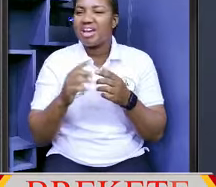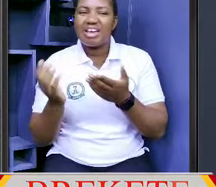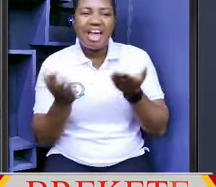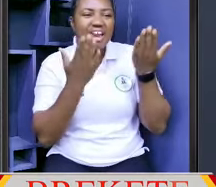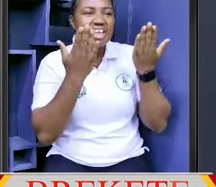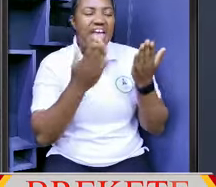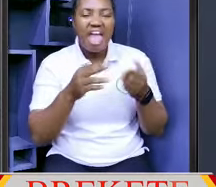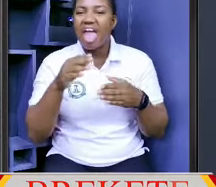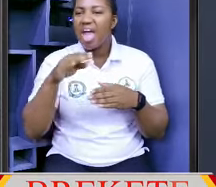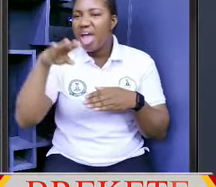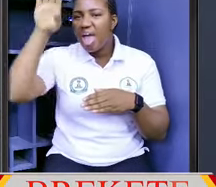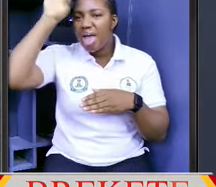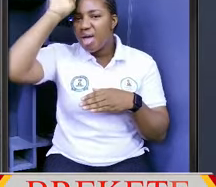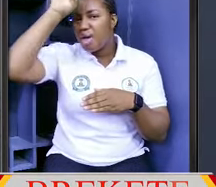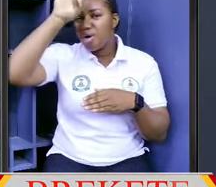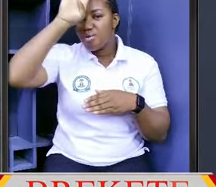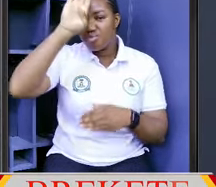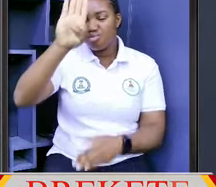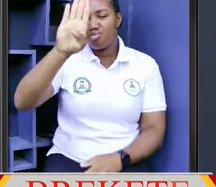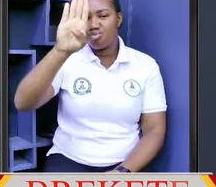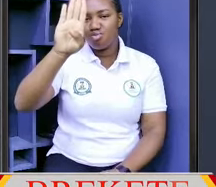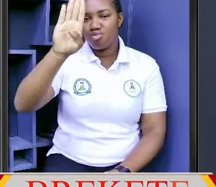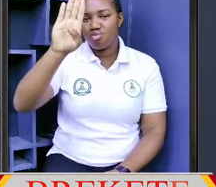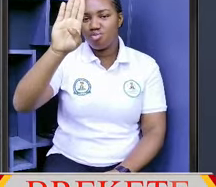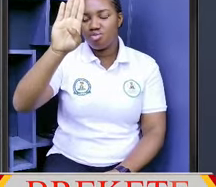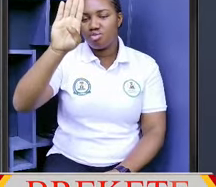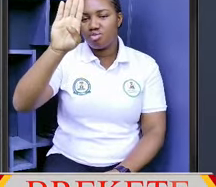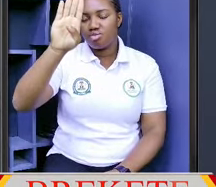Hausa, Tinubu na Yoruba. See